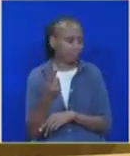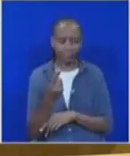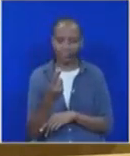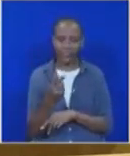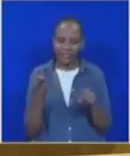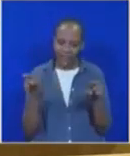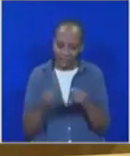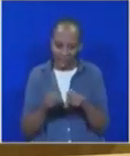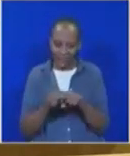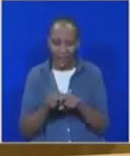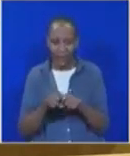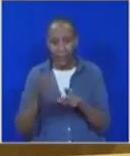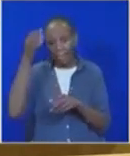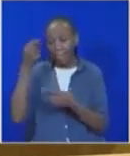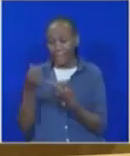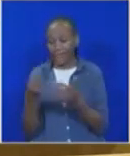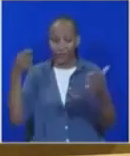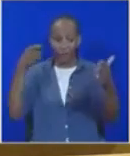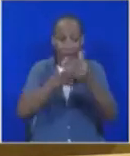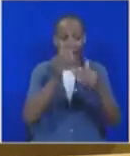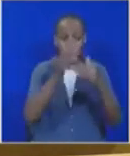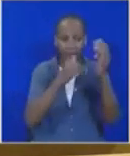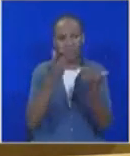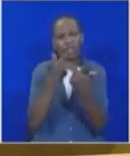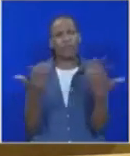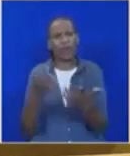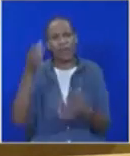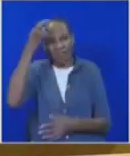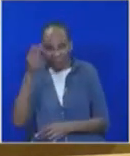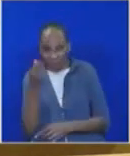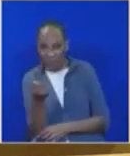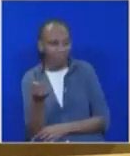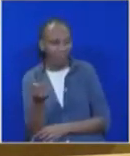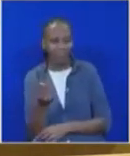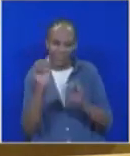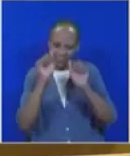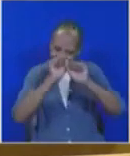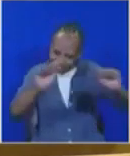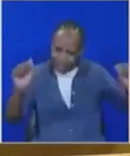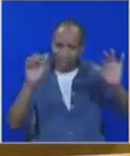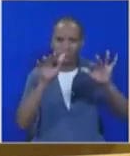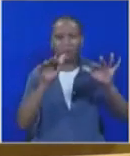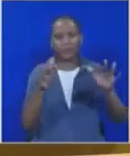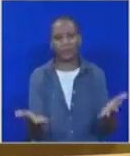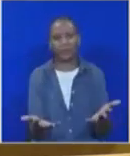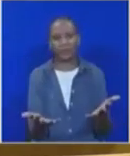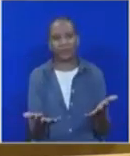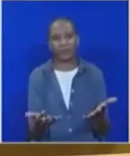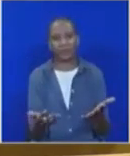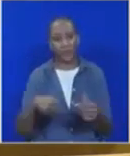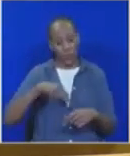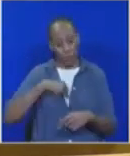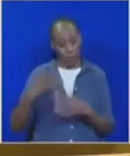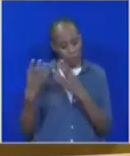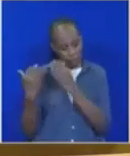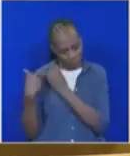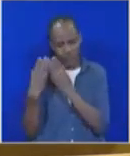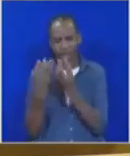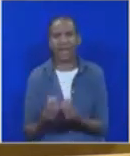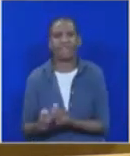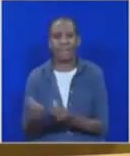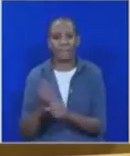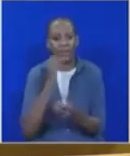compensation is not government money, it's public money. And expropriating authorities have a responsibility to ensure that in the public